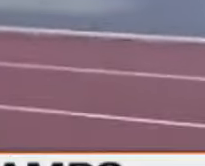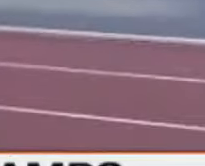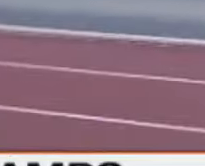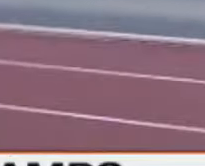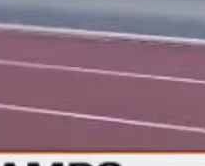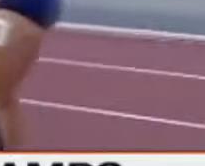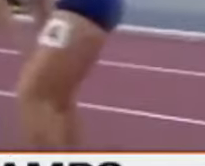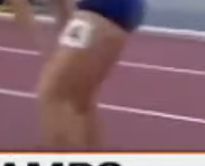Tuesday night.